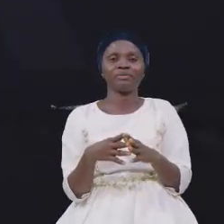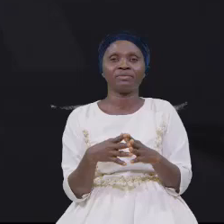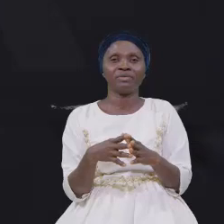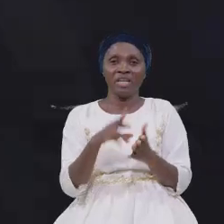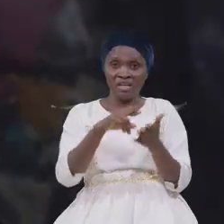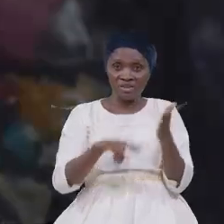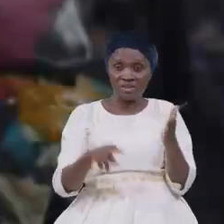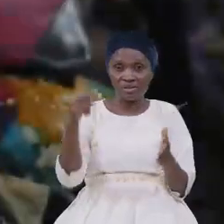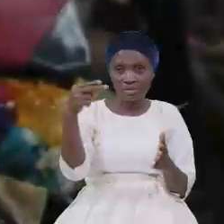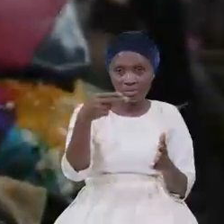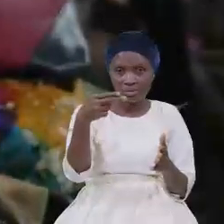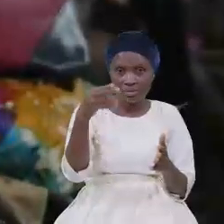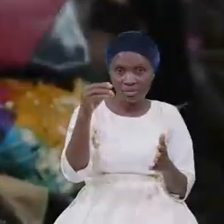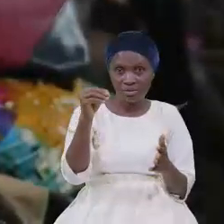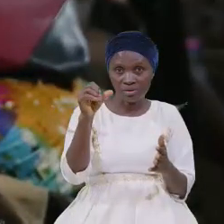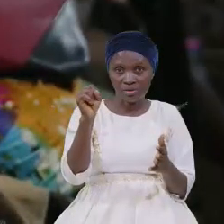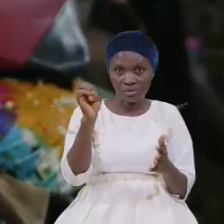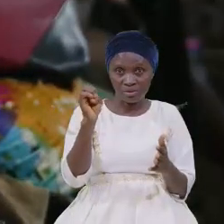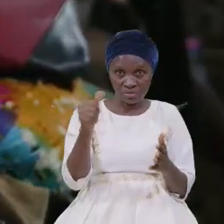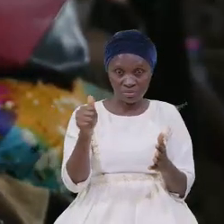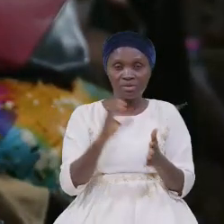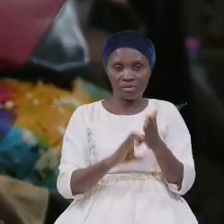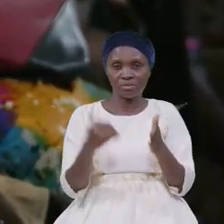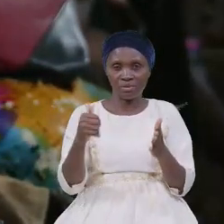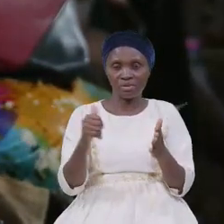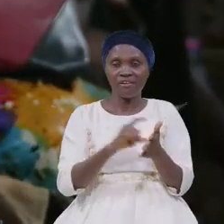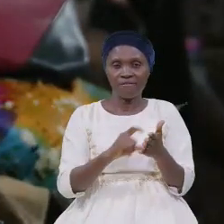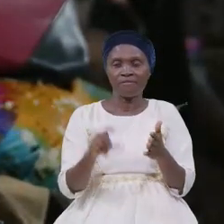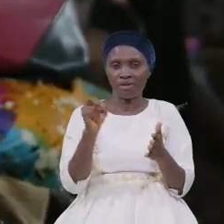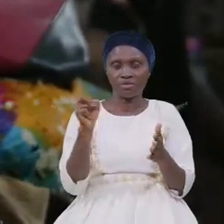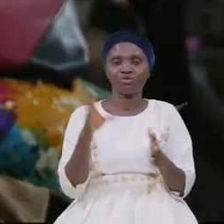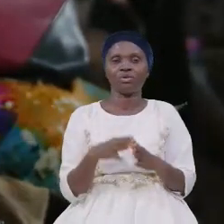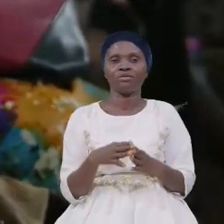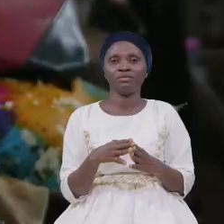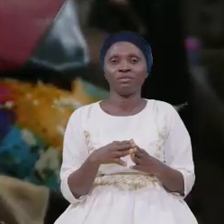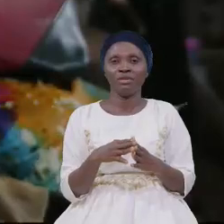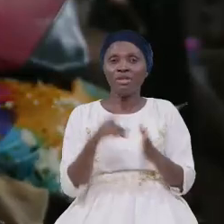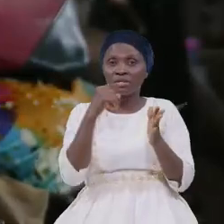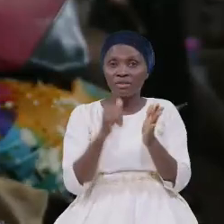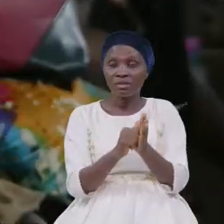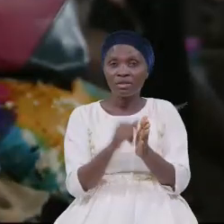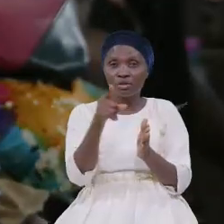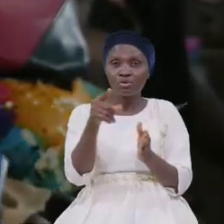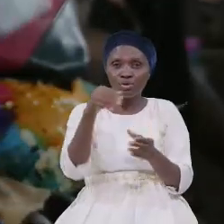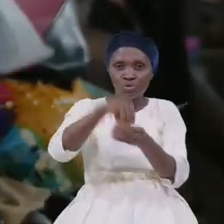chapter 10, verse 12. So to yourselves in